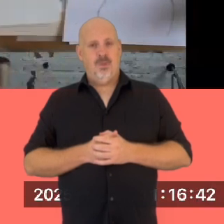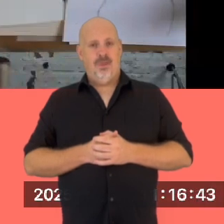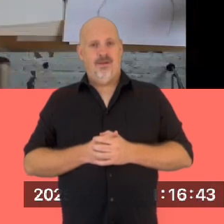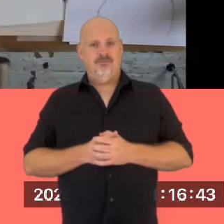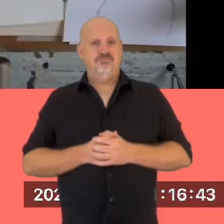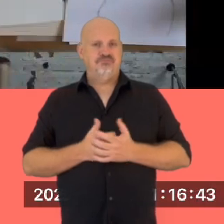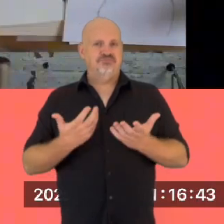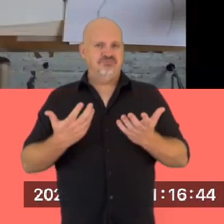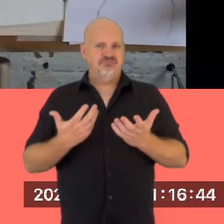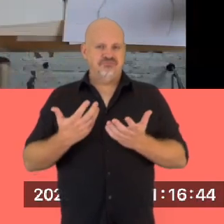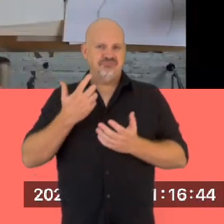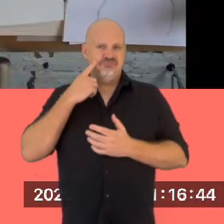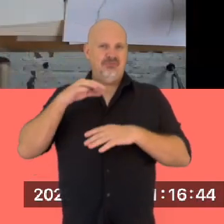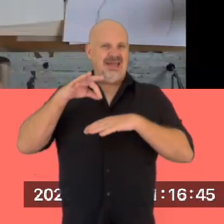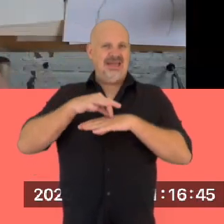here.